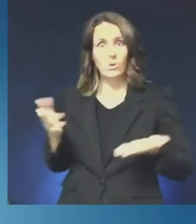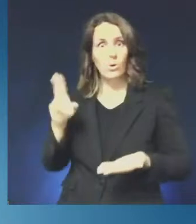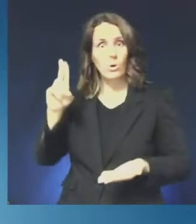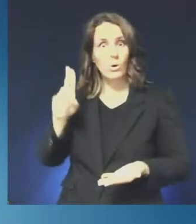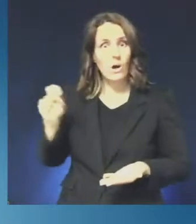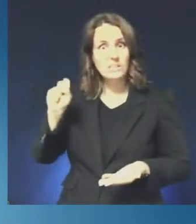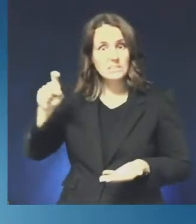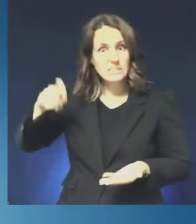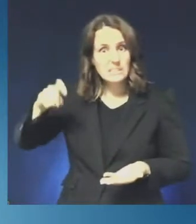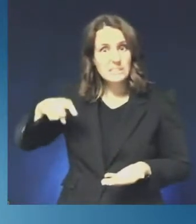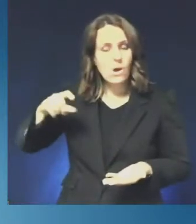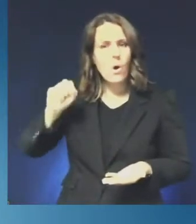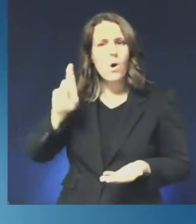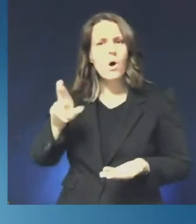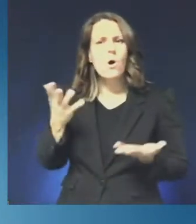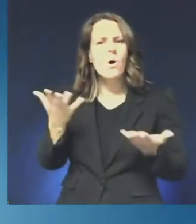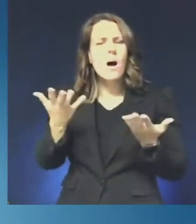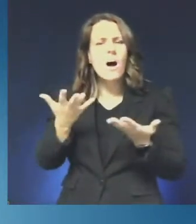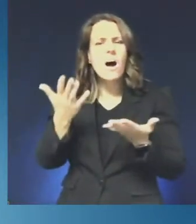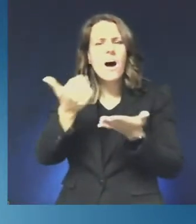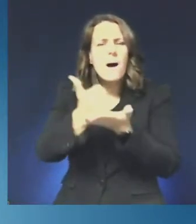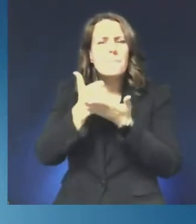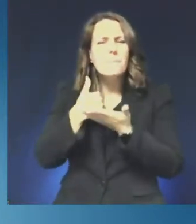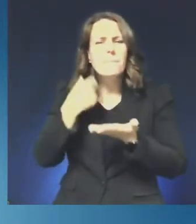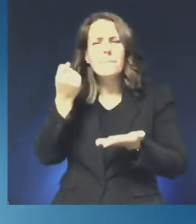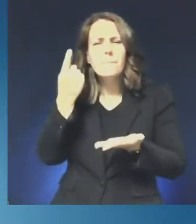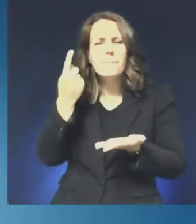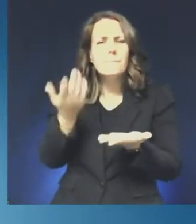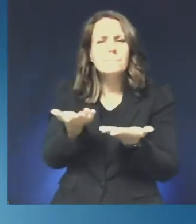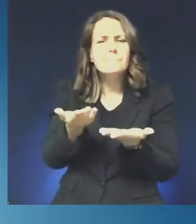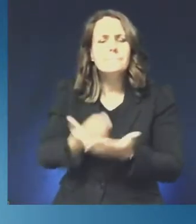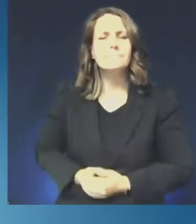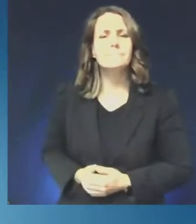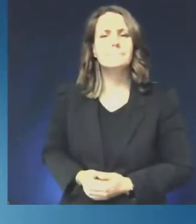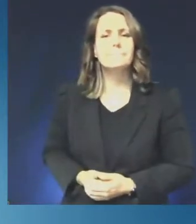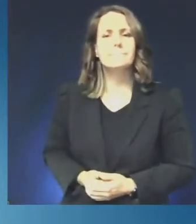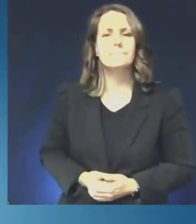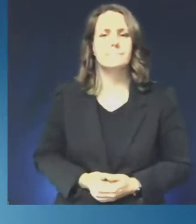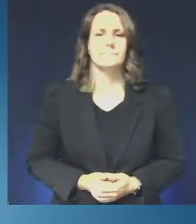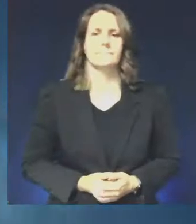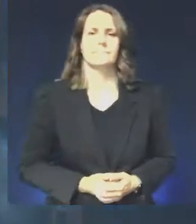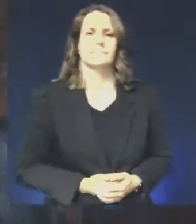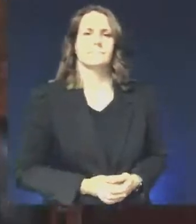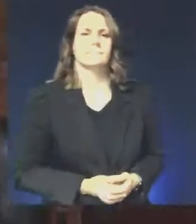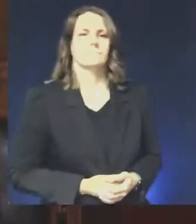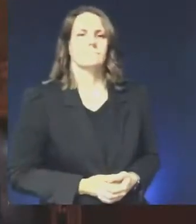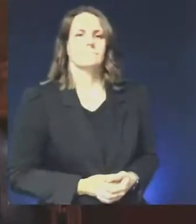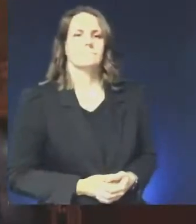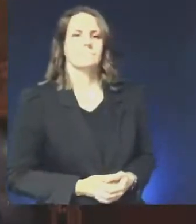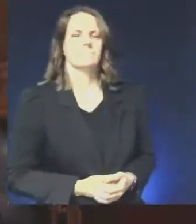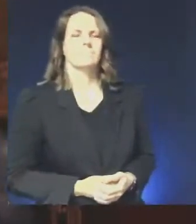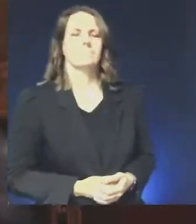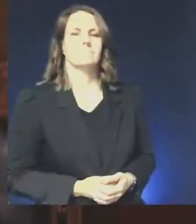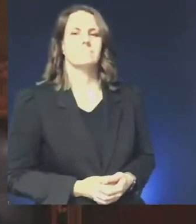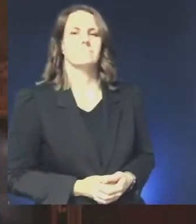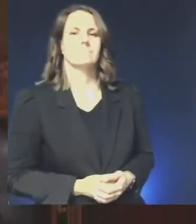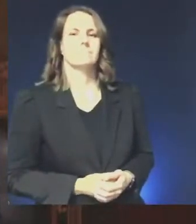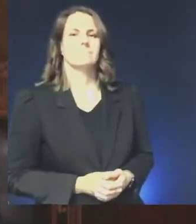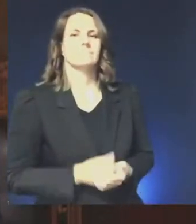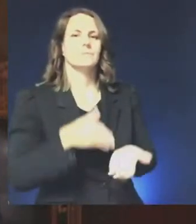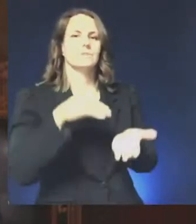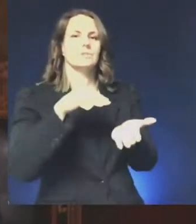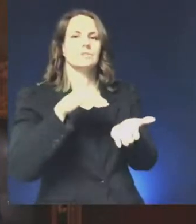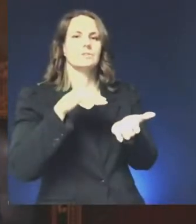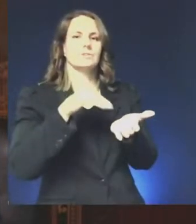I don't know about. Do you know about the third boosters? The third vaccine doses are